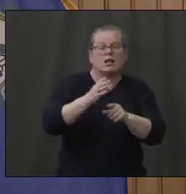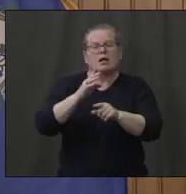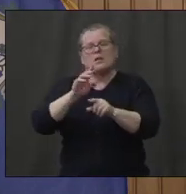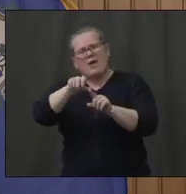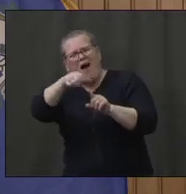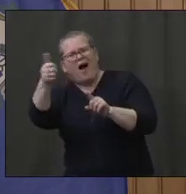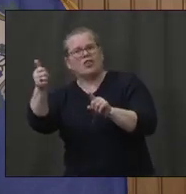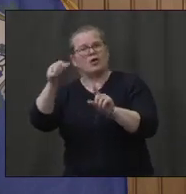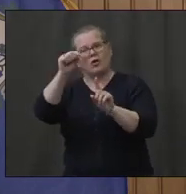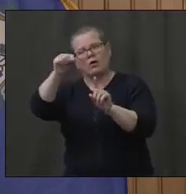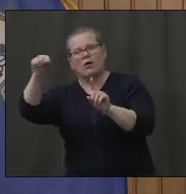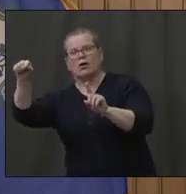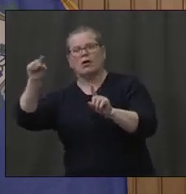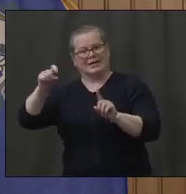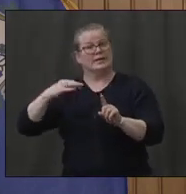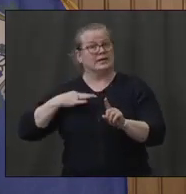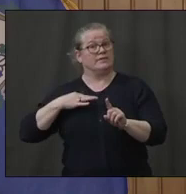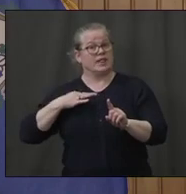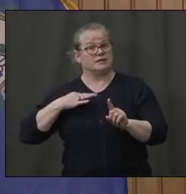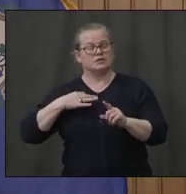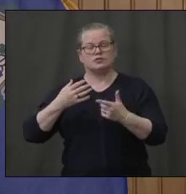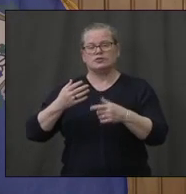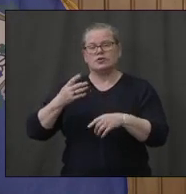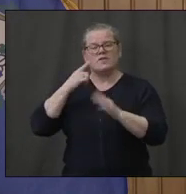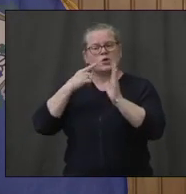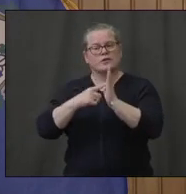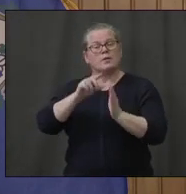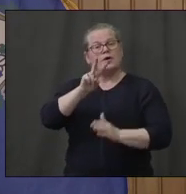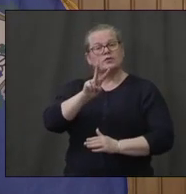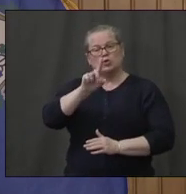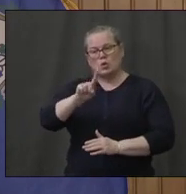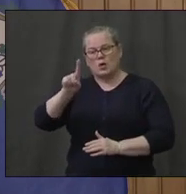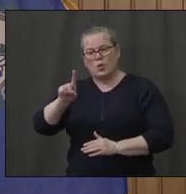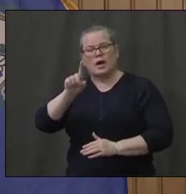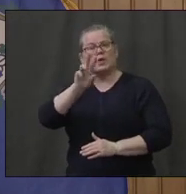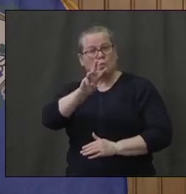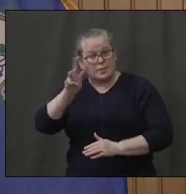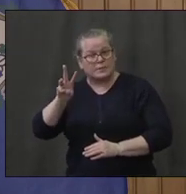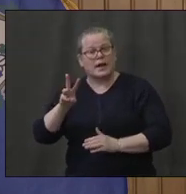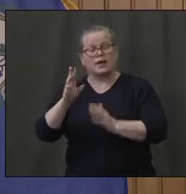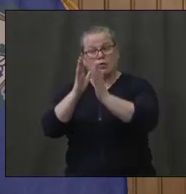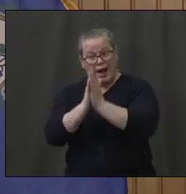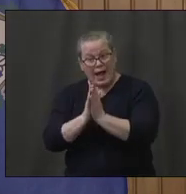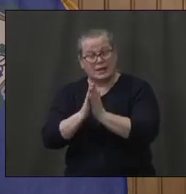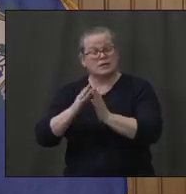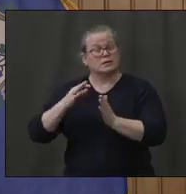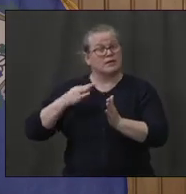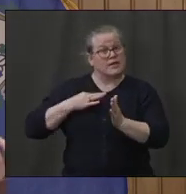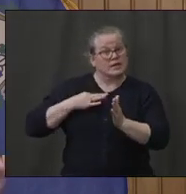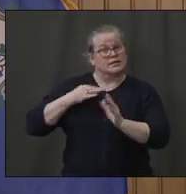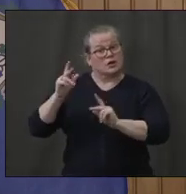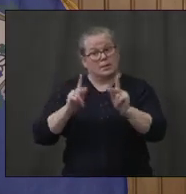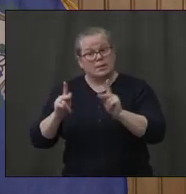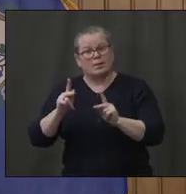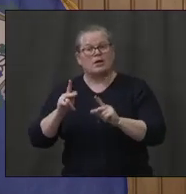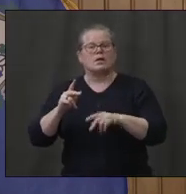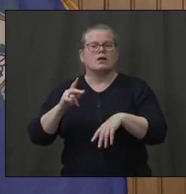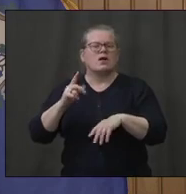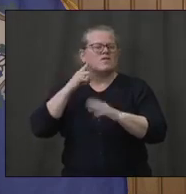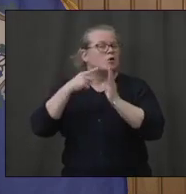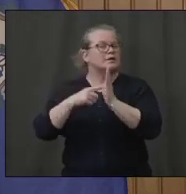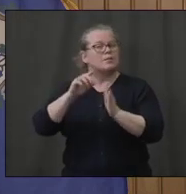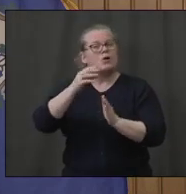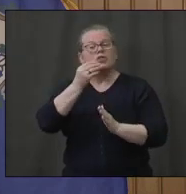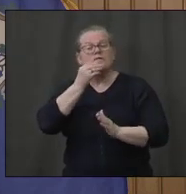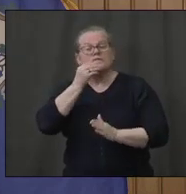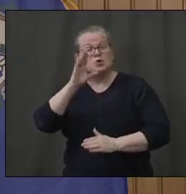we set up our 211 website for that. We're getting folks. You know, I need folks, at Food Share and Food Bank.